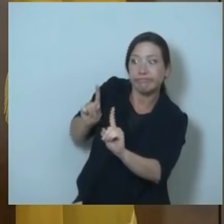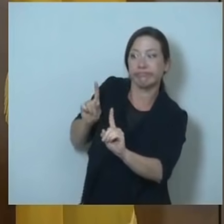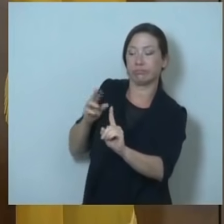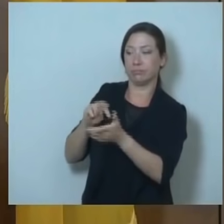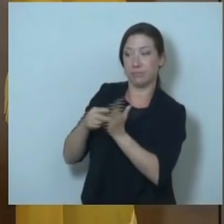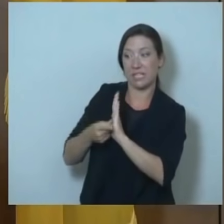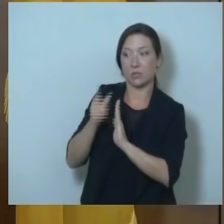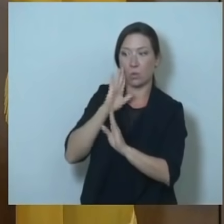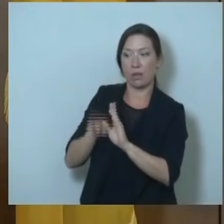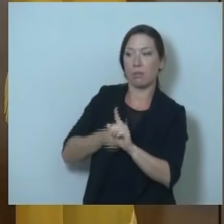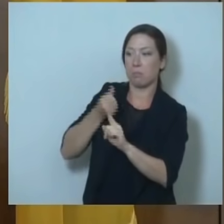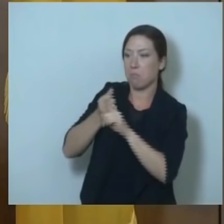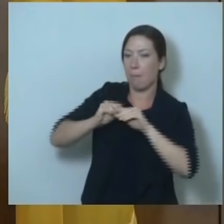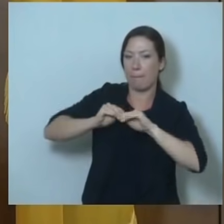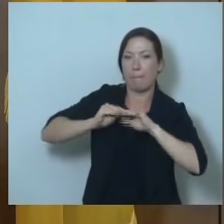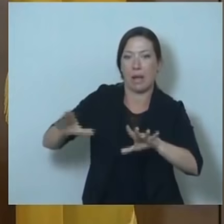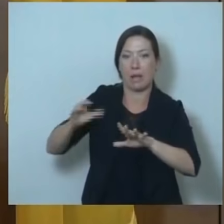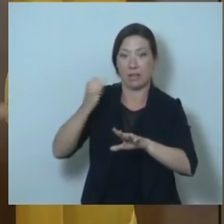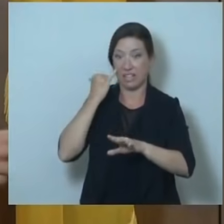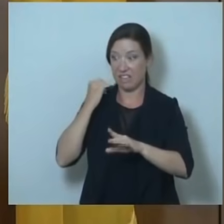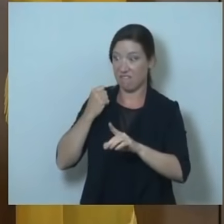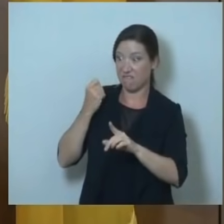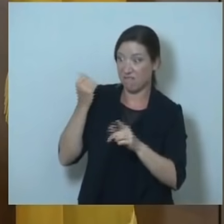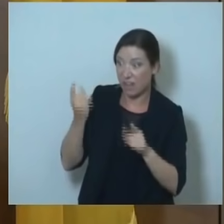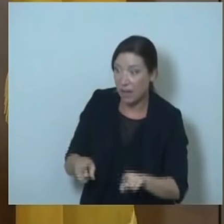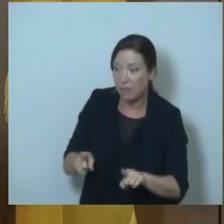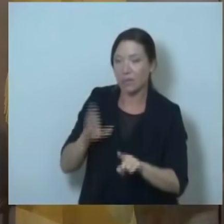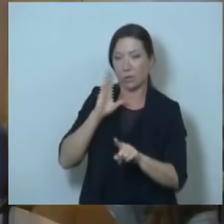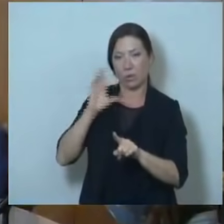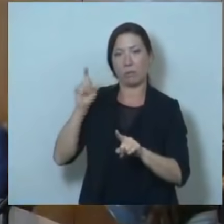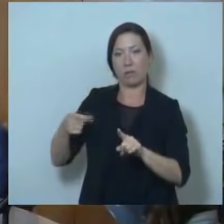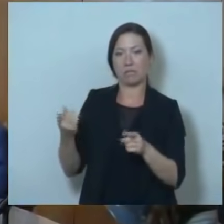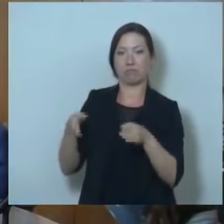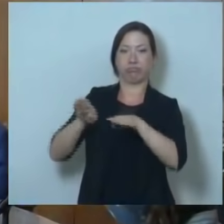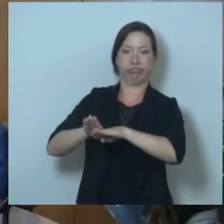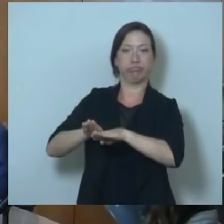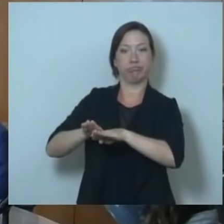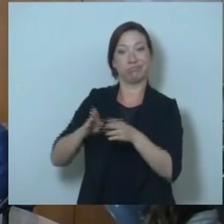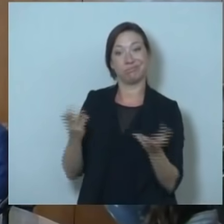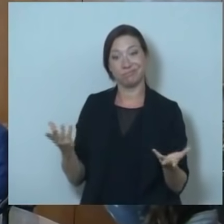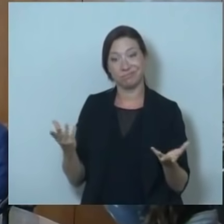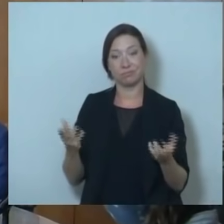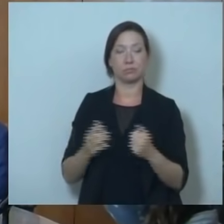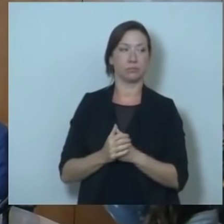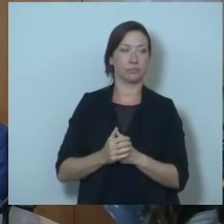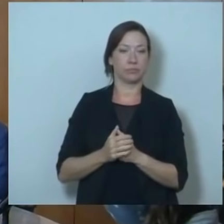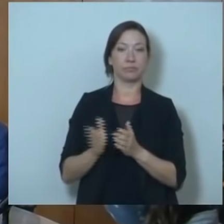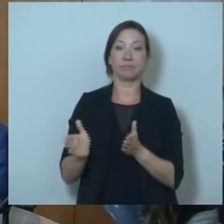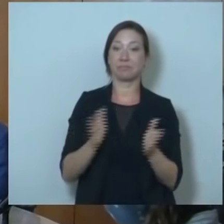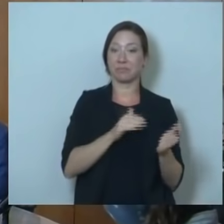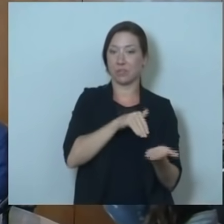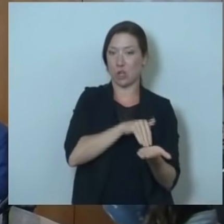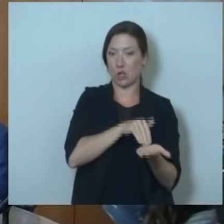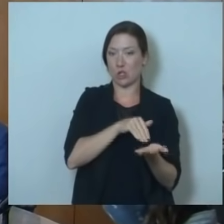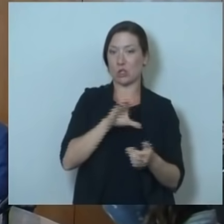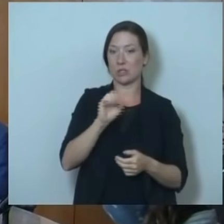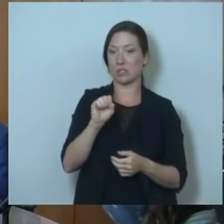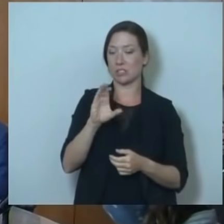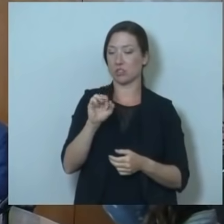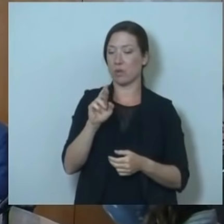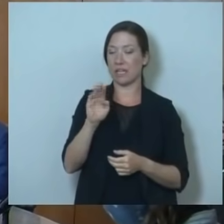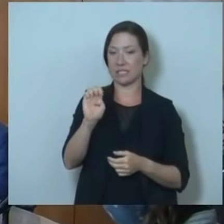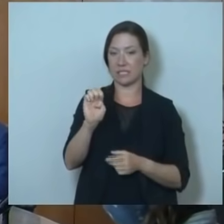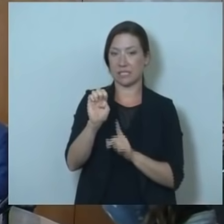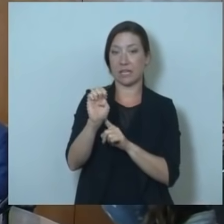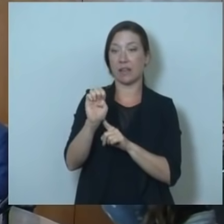down or limit those essential service activities. Dr. Scrace. Yeah, two very quick things. The medical advisory team is also working